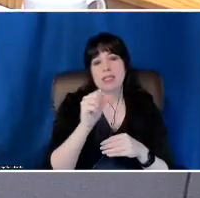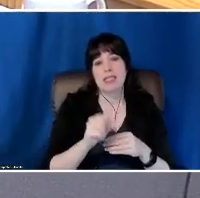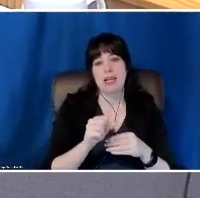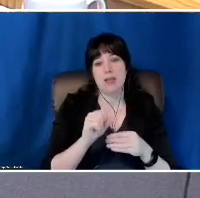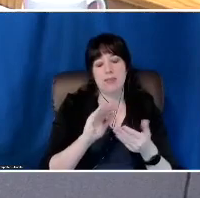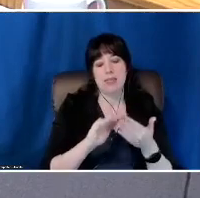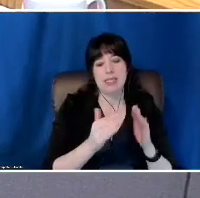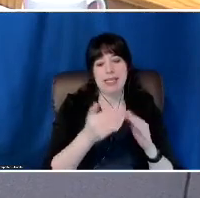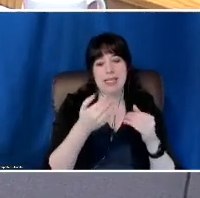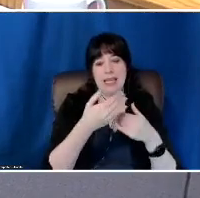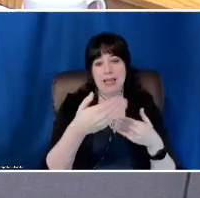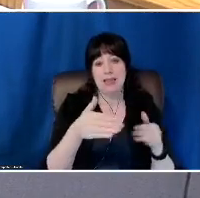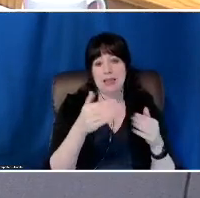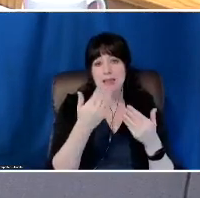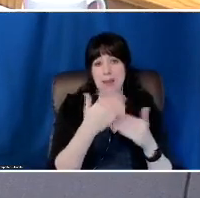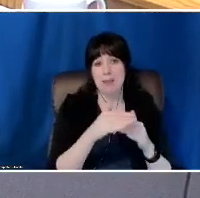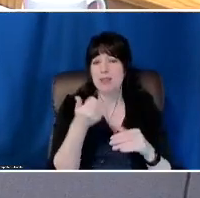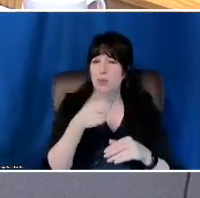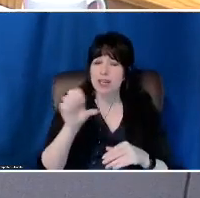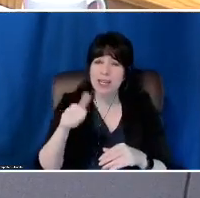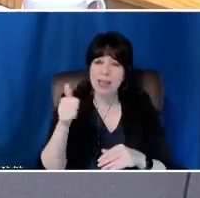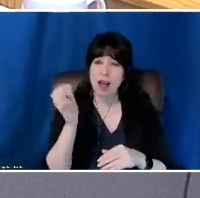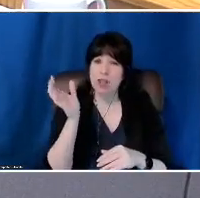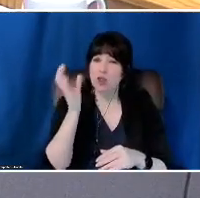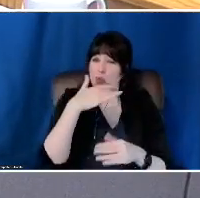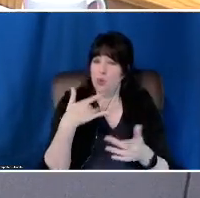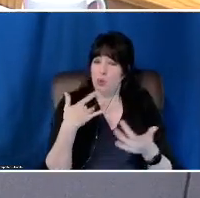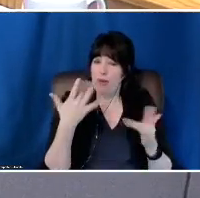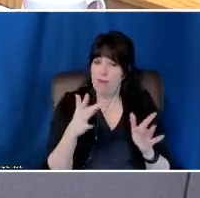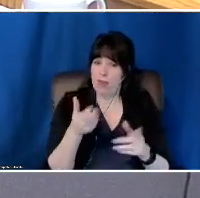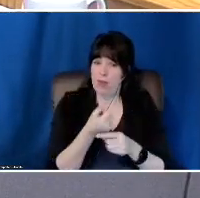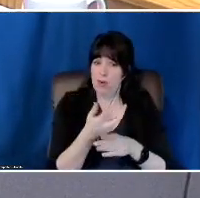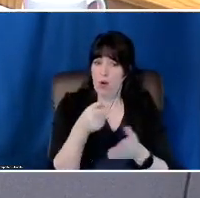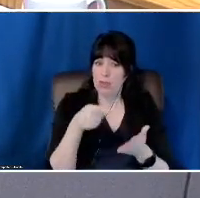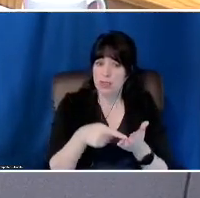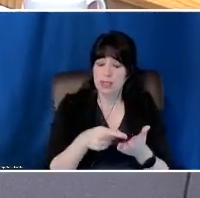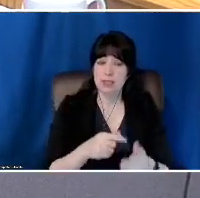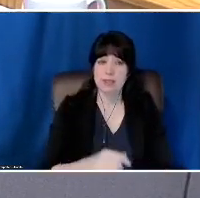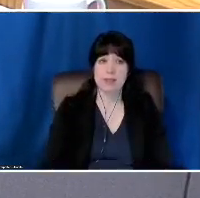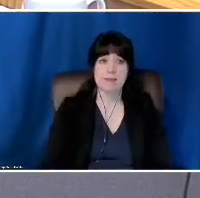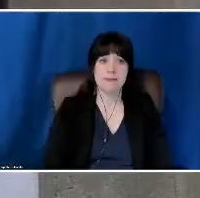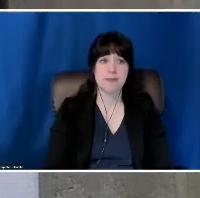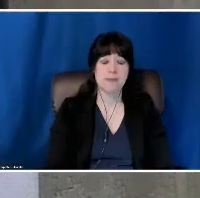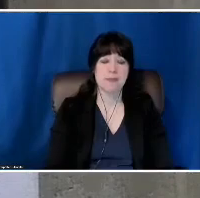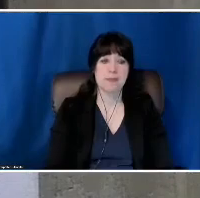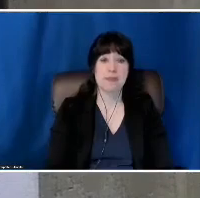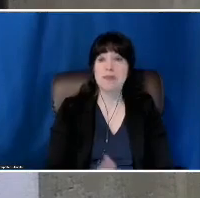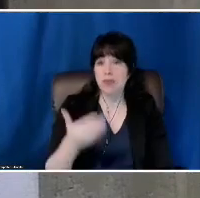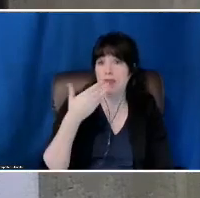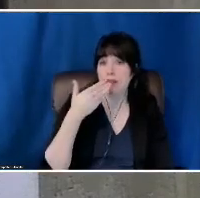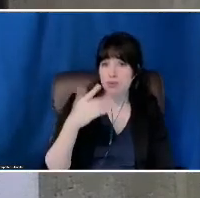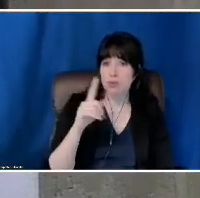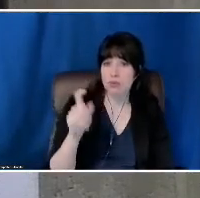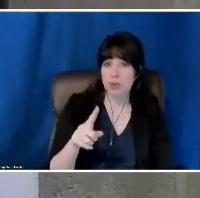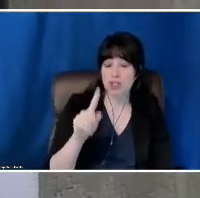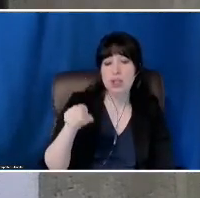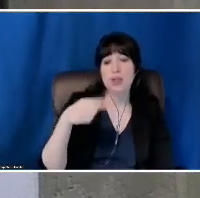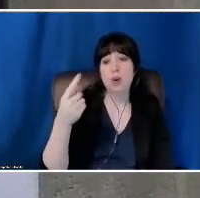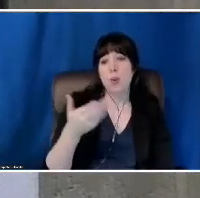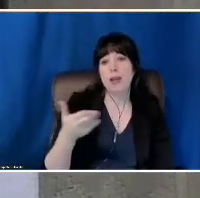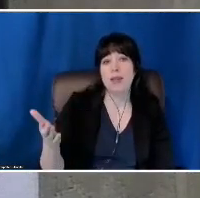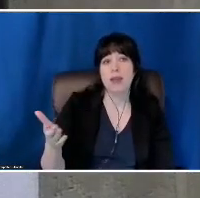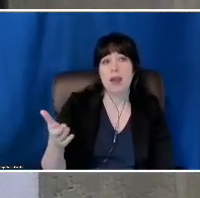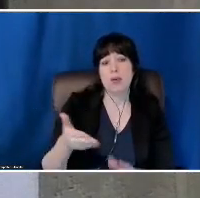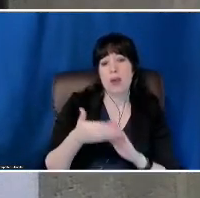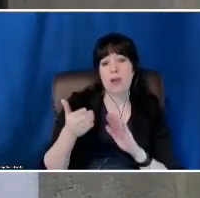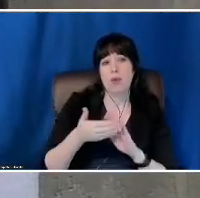wondering if there was any sort of unusual event that prompted this. Yeah, good question. The only thing would be the operation